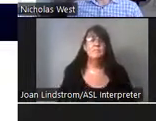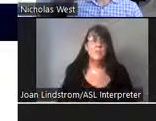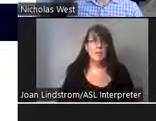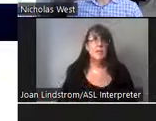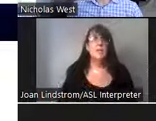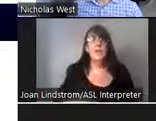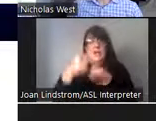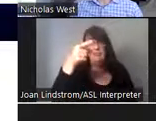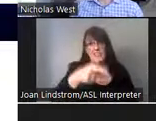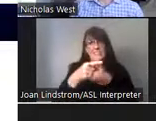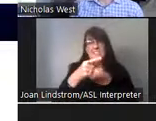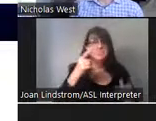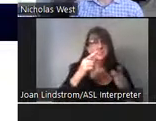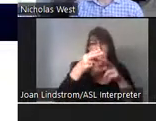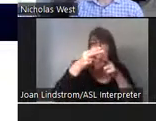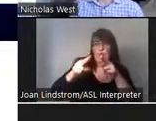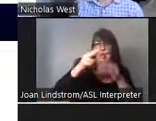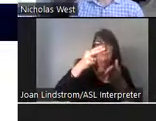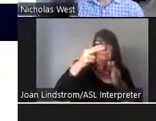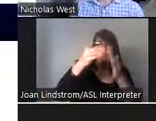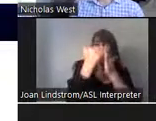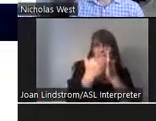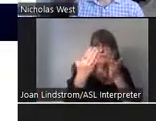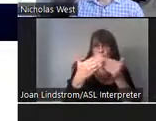This is just a snapshot of all the different things that we offer.